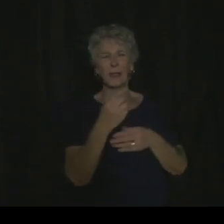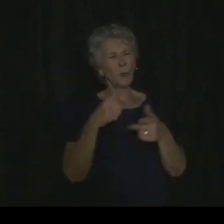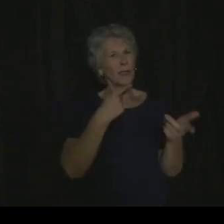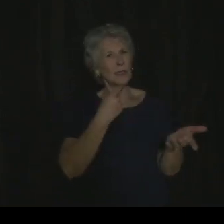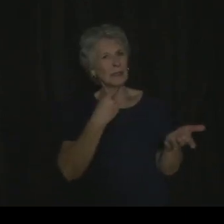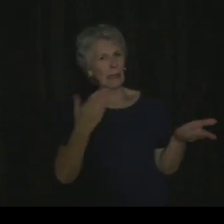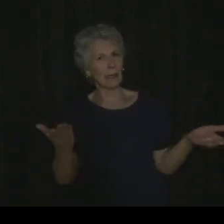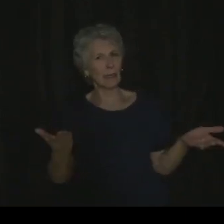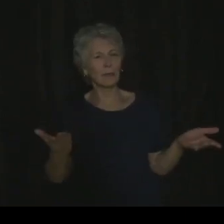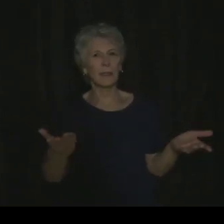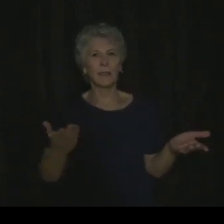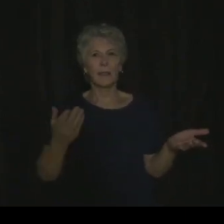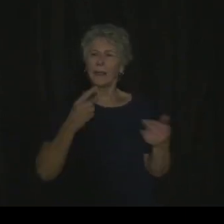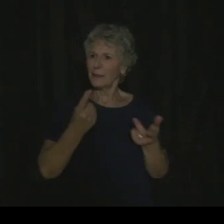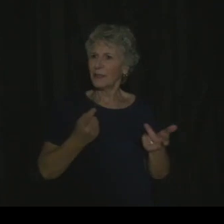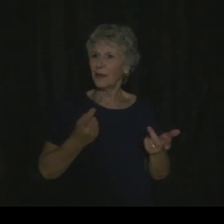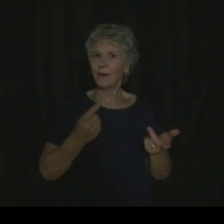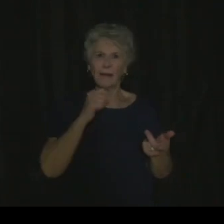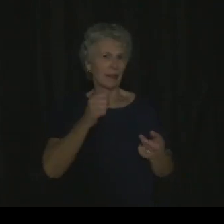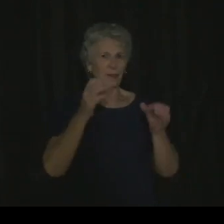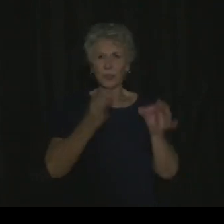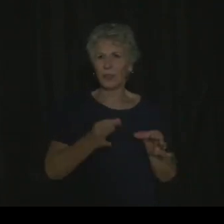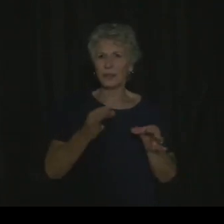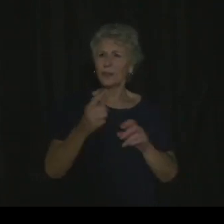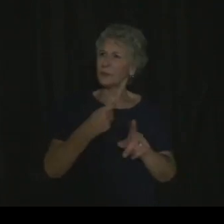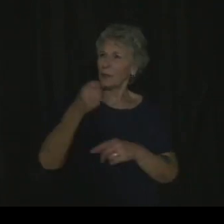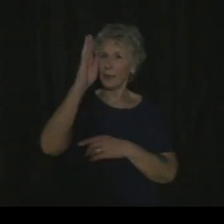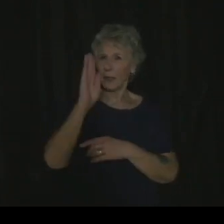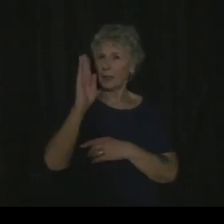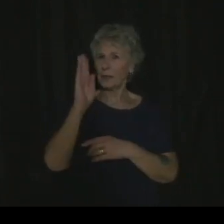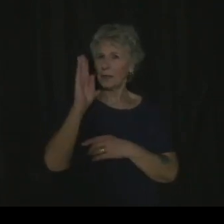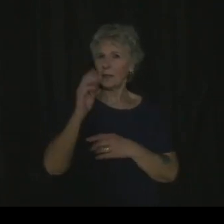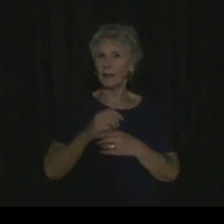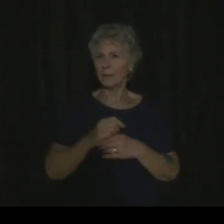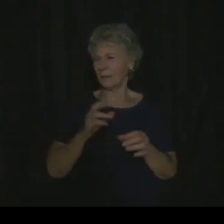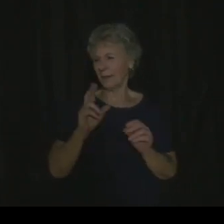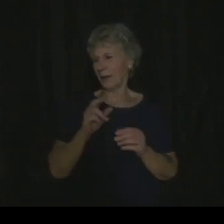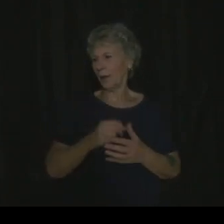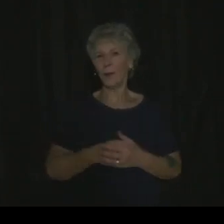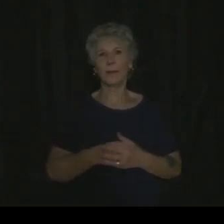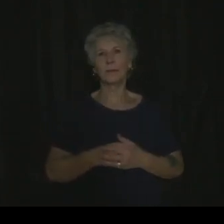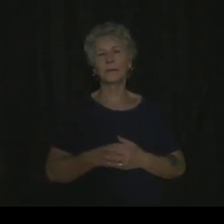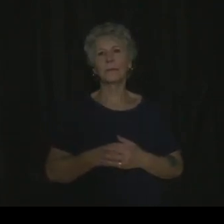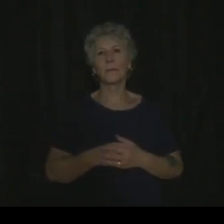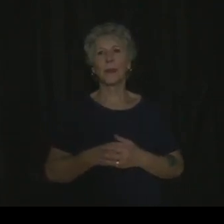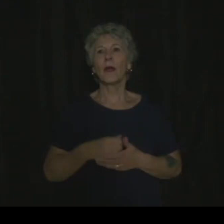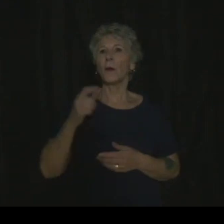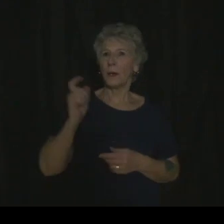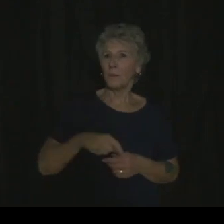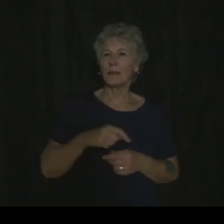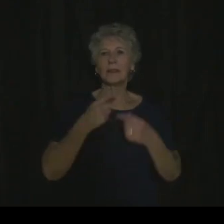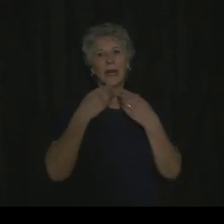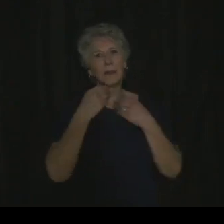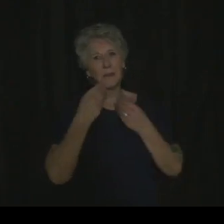say then? Is there injustice on God's part? By no means. Now we have to admit